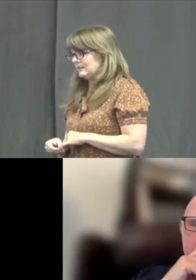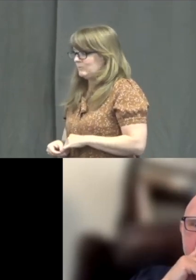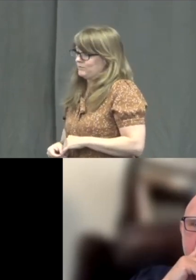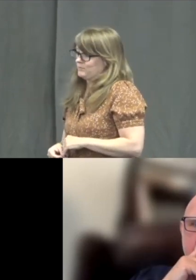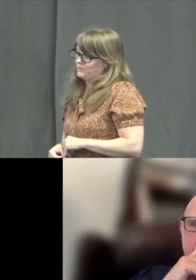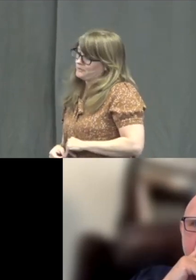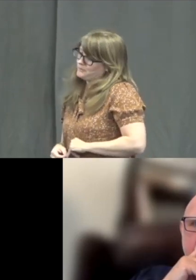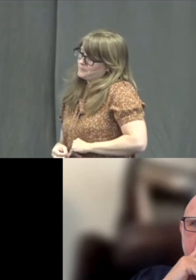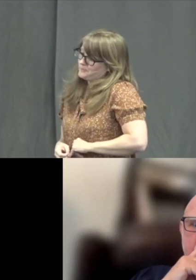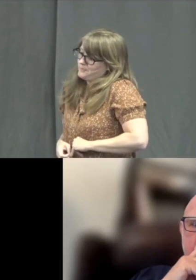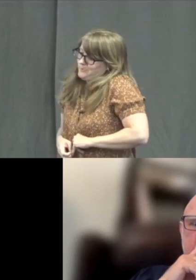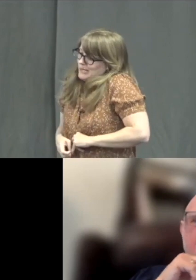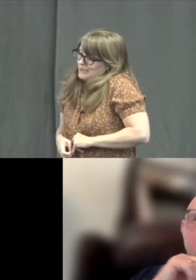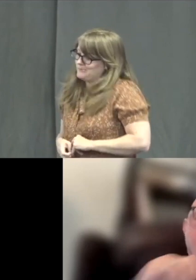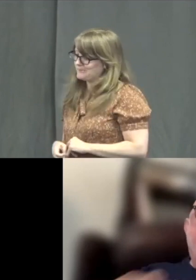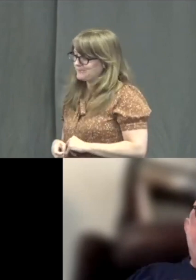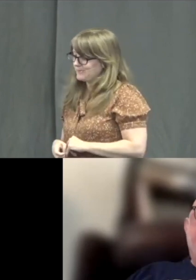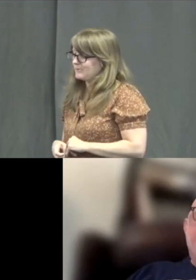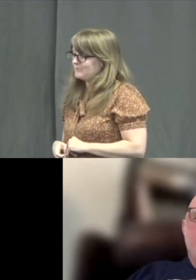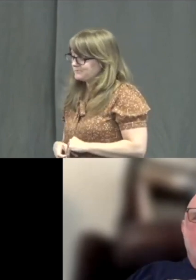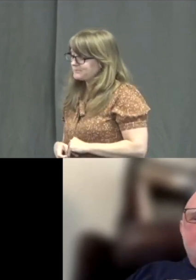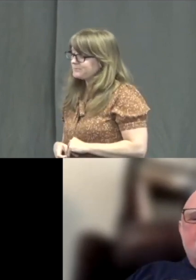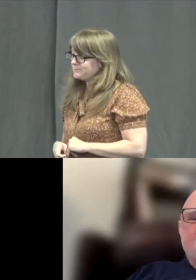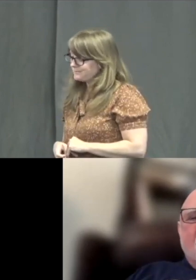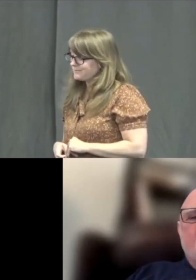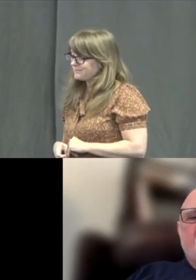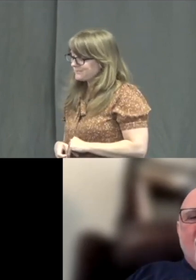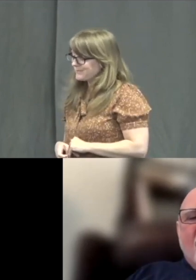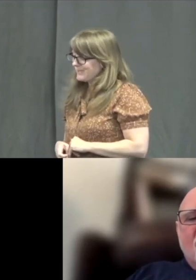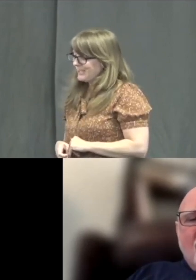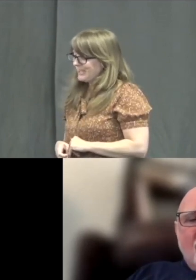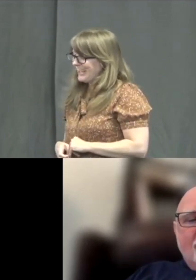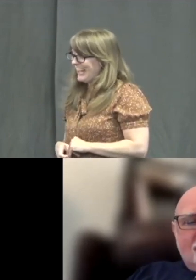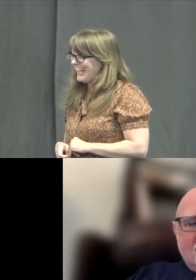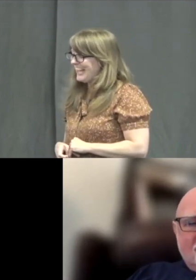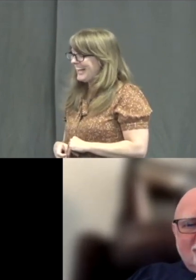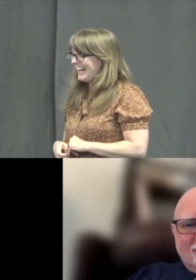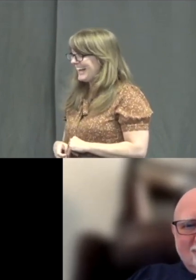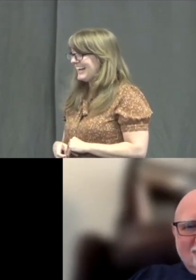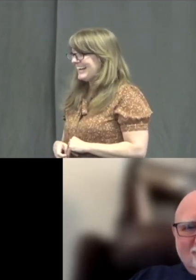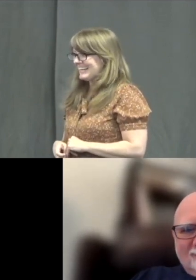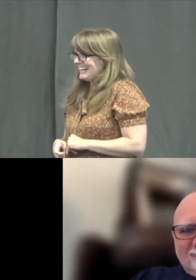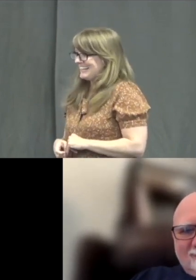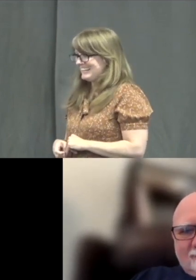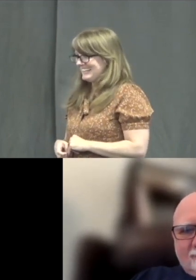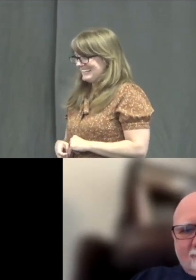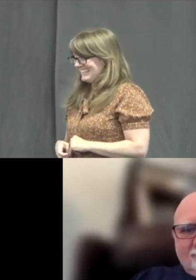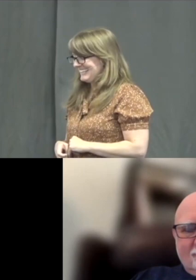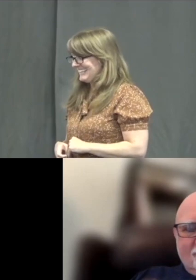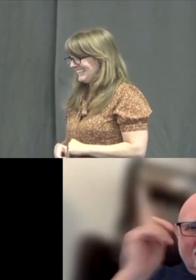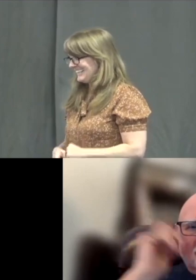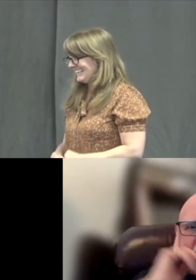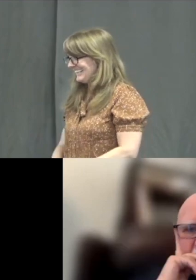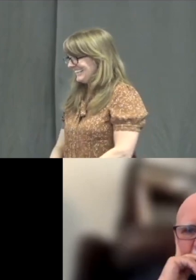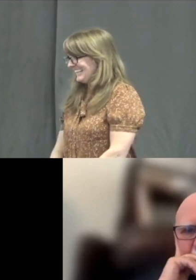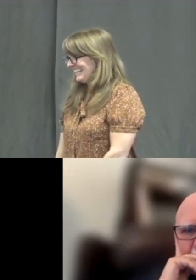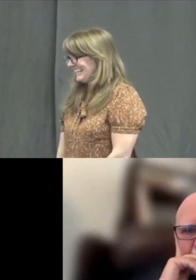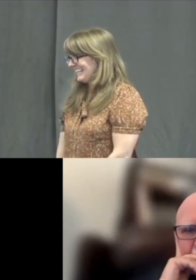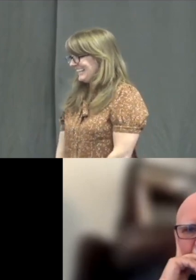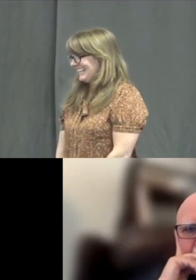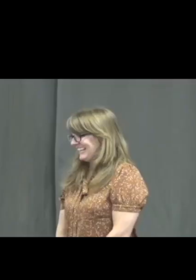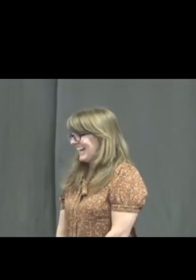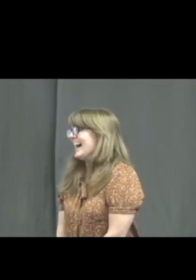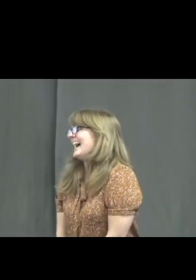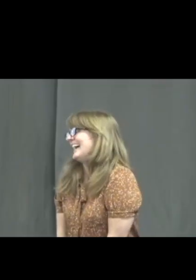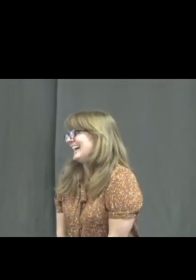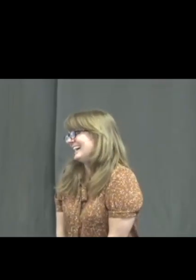it's multiple. But Well, I have more questions, but I'll go to the back of the line. yeah. Well, thank you for that last question,